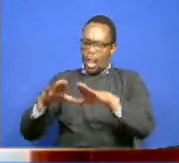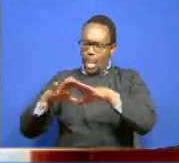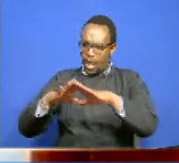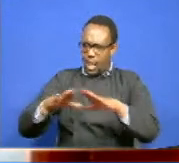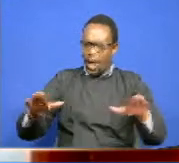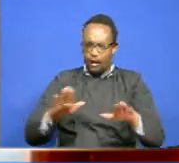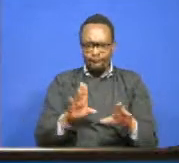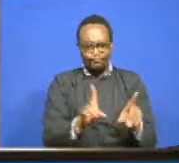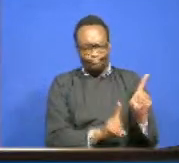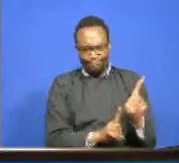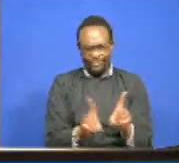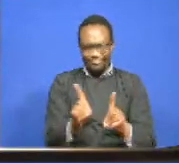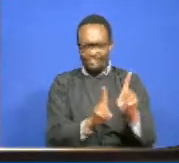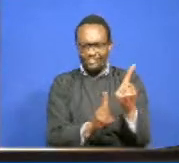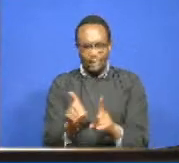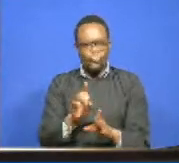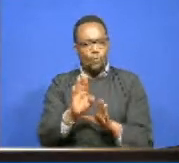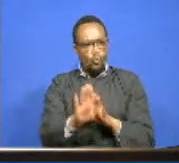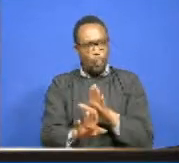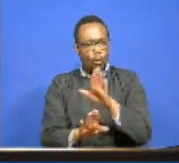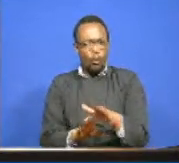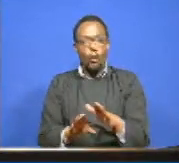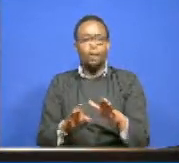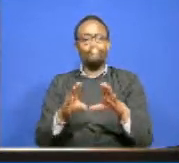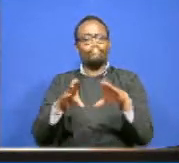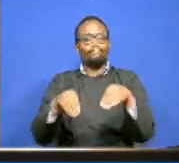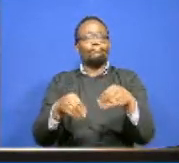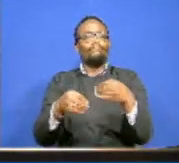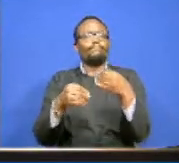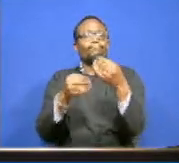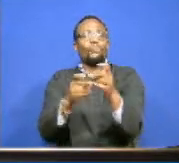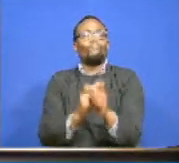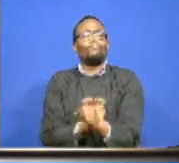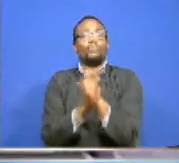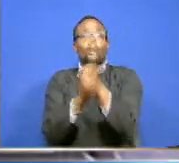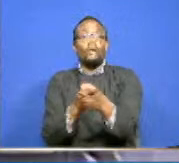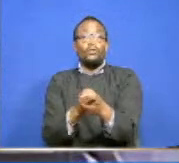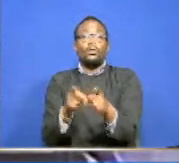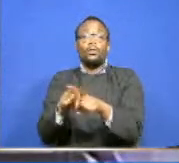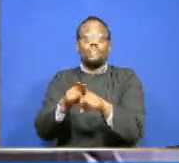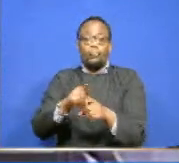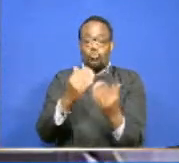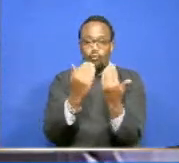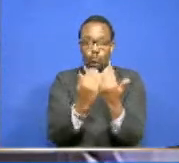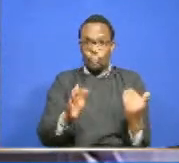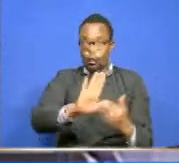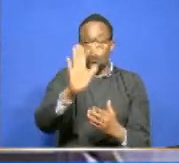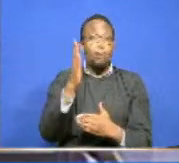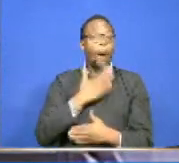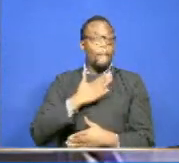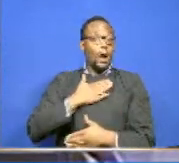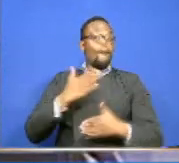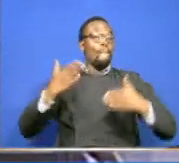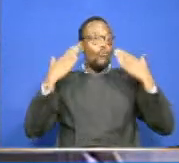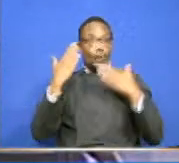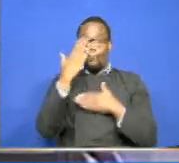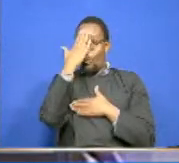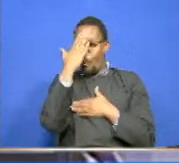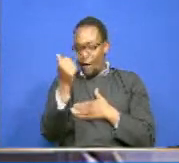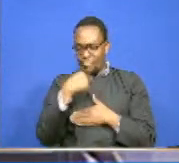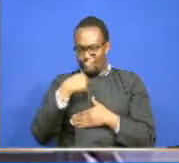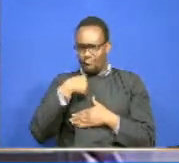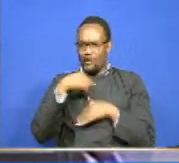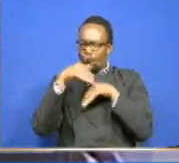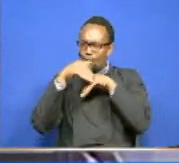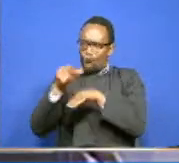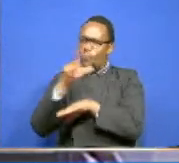your feet have walked will be your inheritance and that of your children forever, because you have followed the Lord my